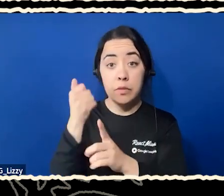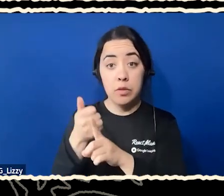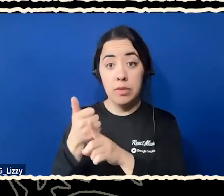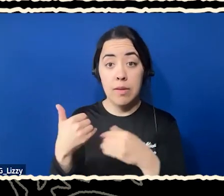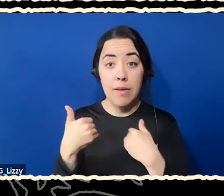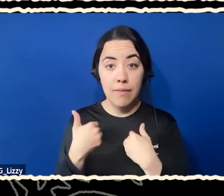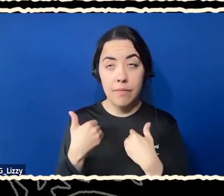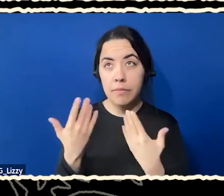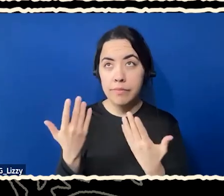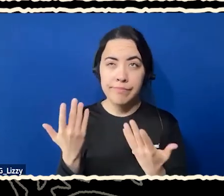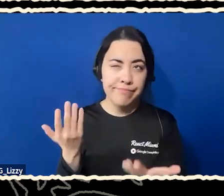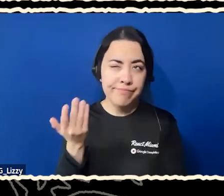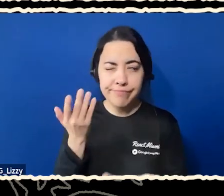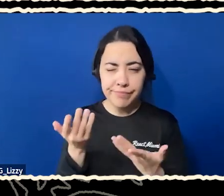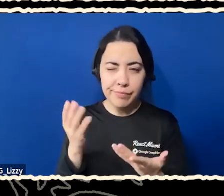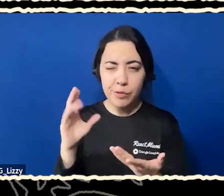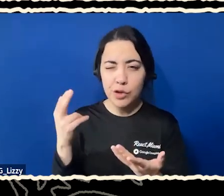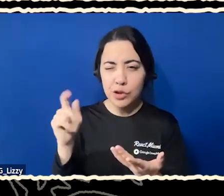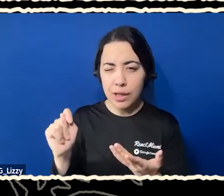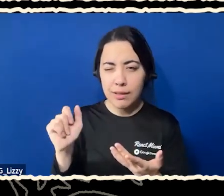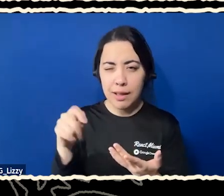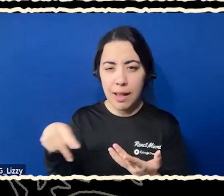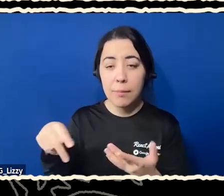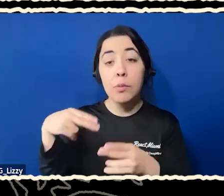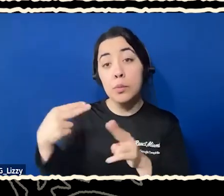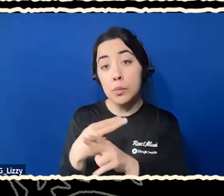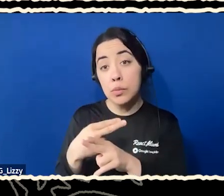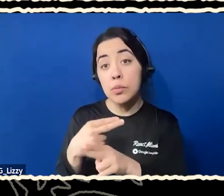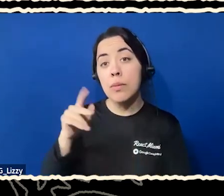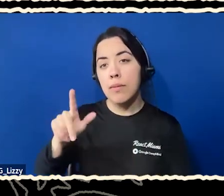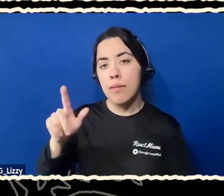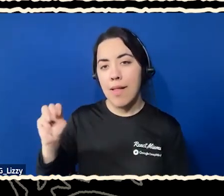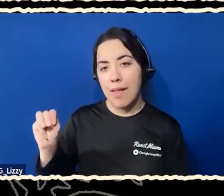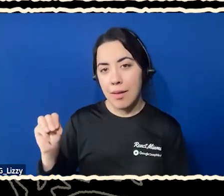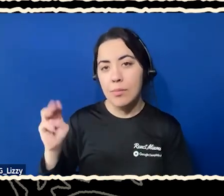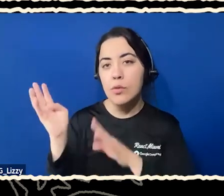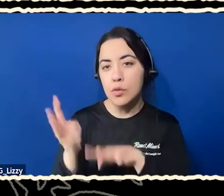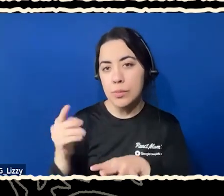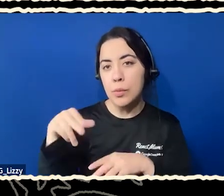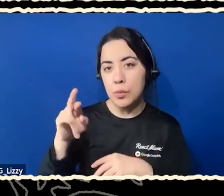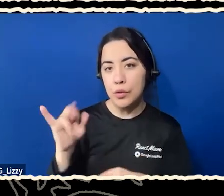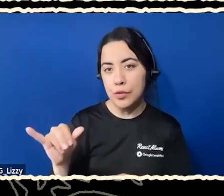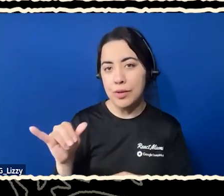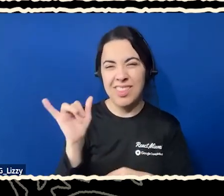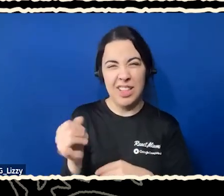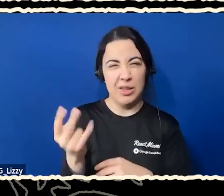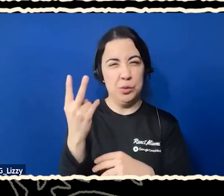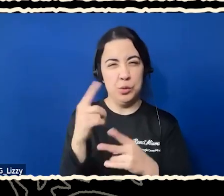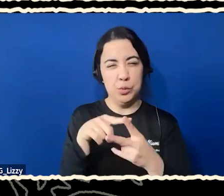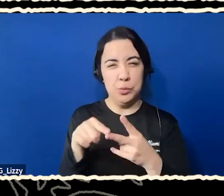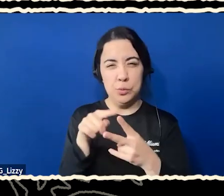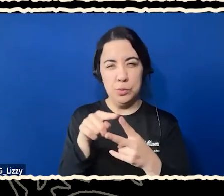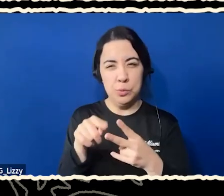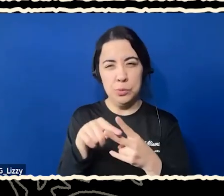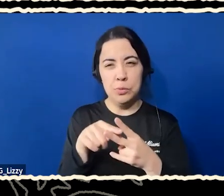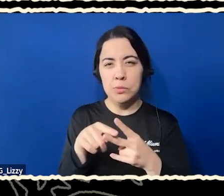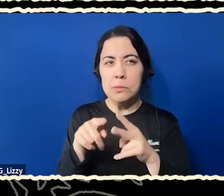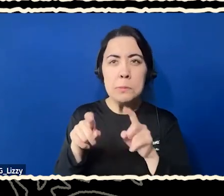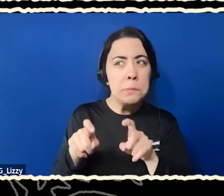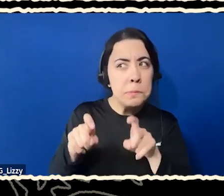a chat app using LLM, so stream query. So those are 2 experimental that you can